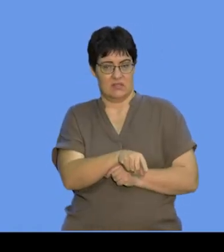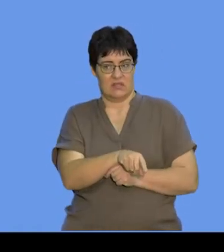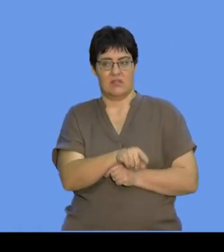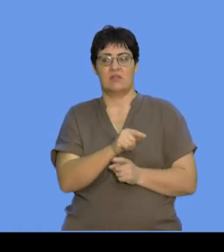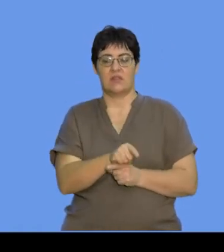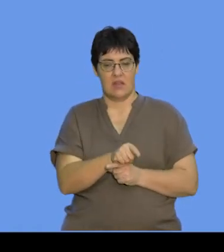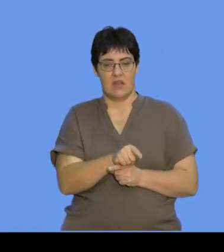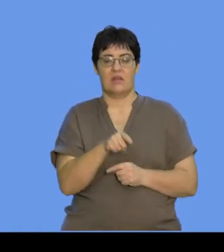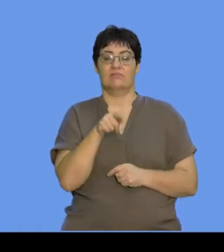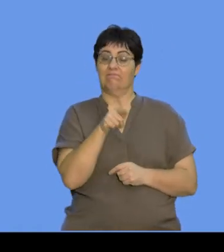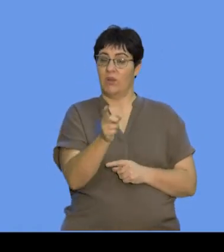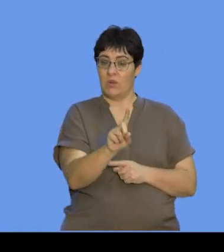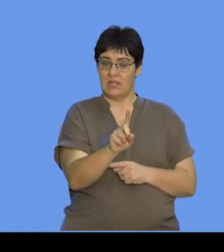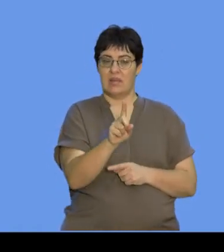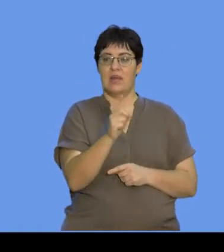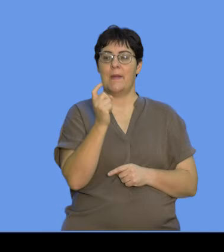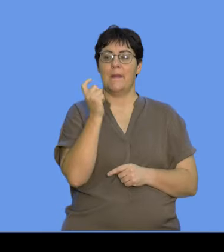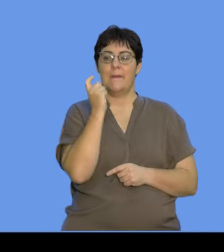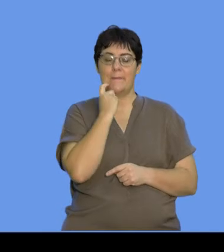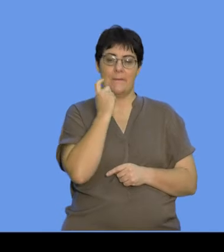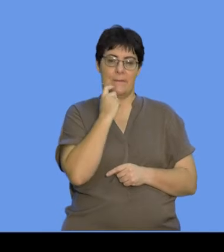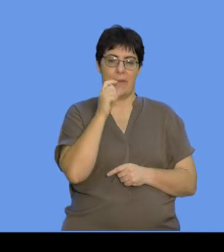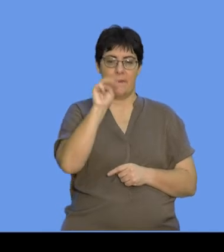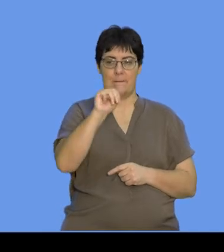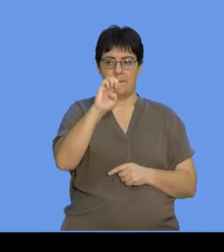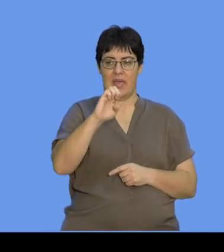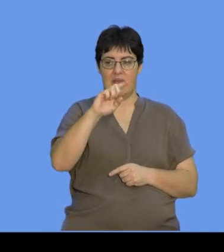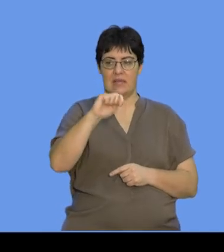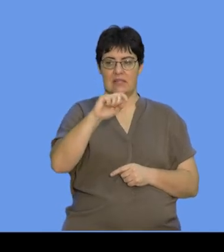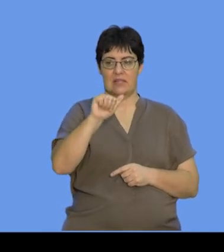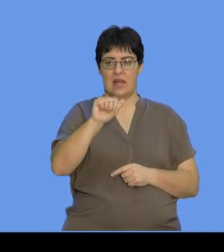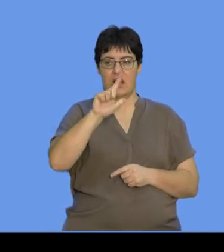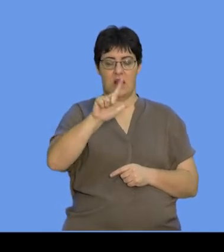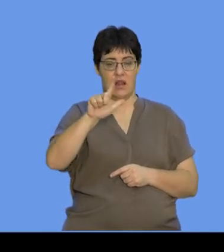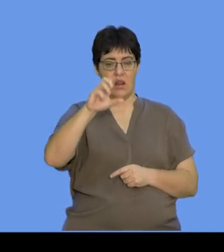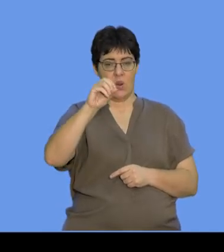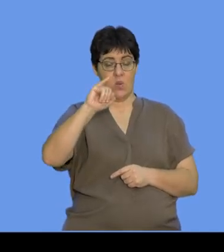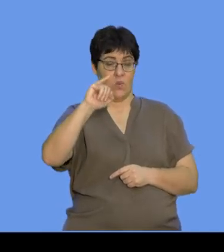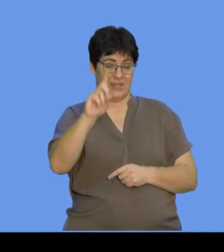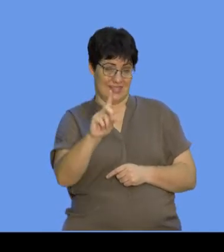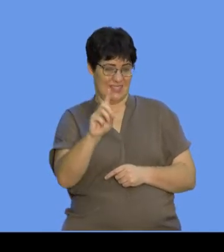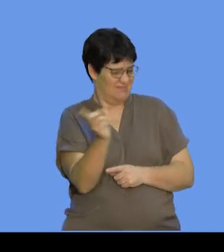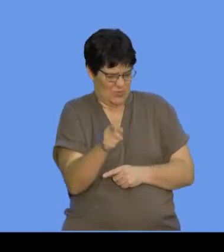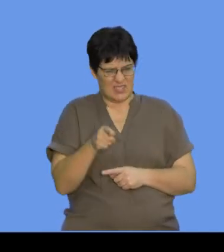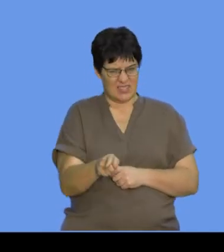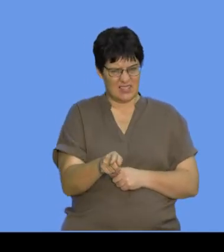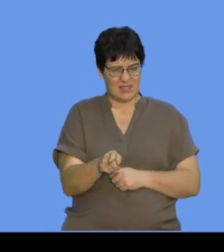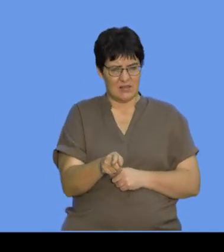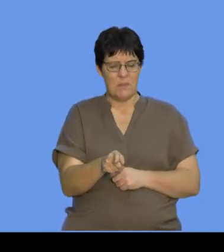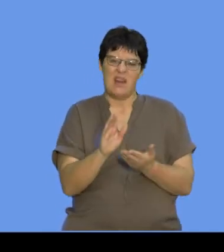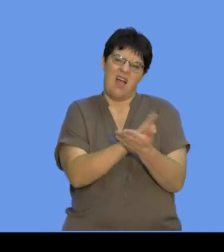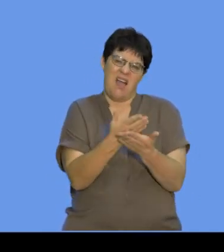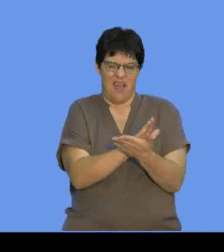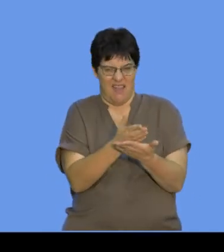silicon is actually a metalloid, okay? So what is a metalloid? A metalloid is actually a semi-metal.